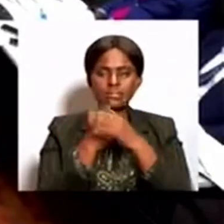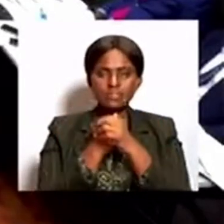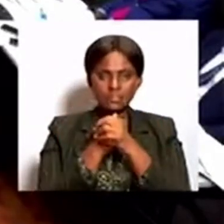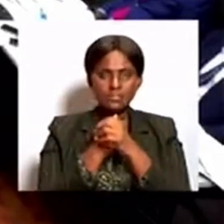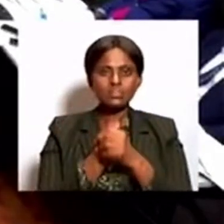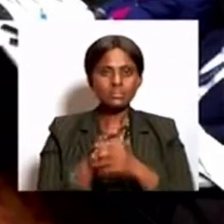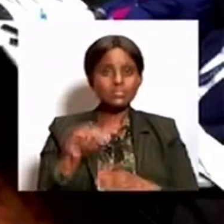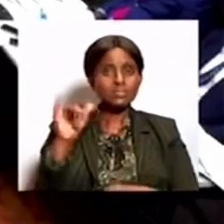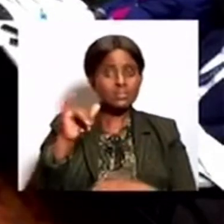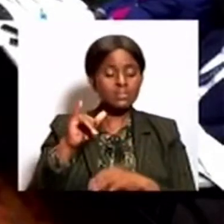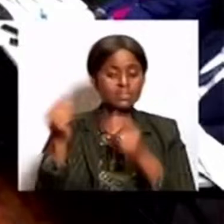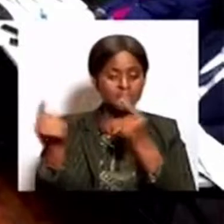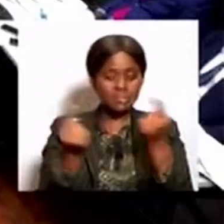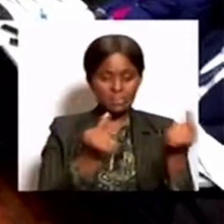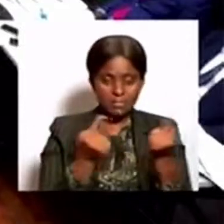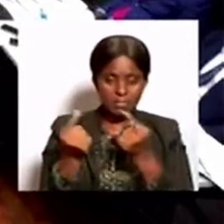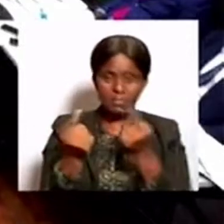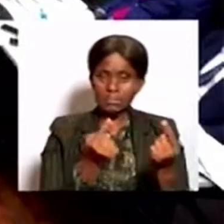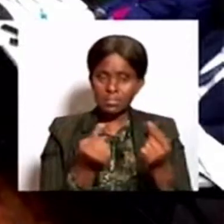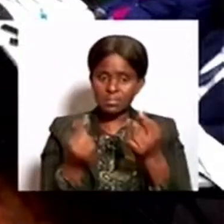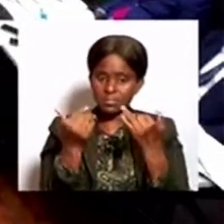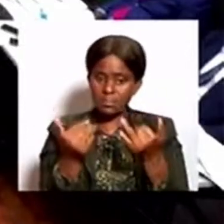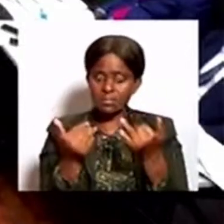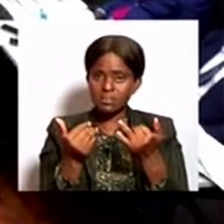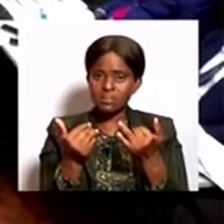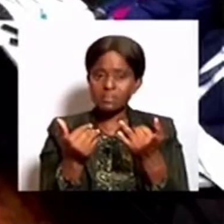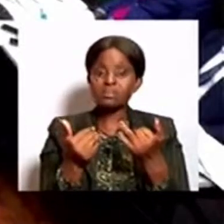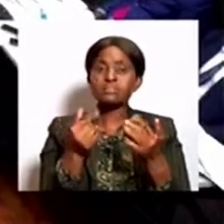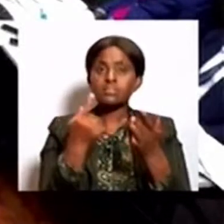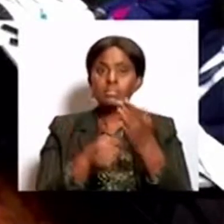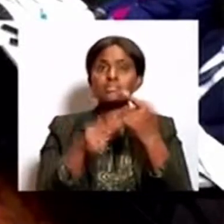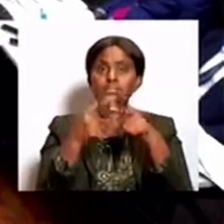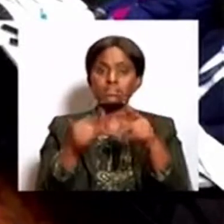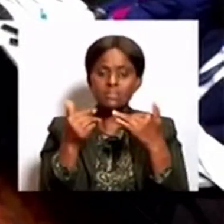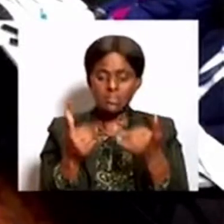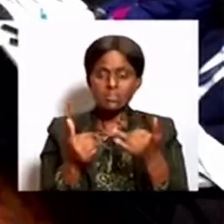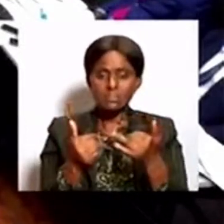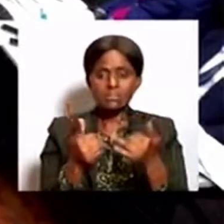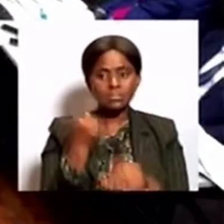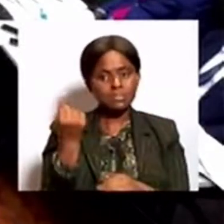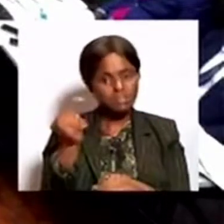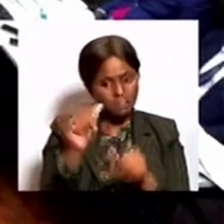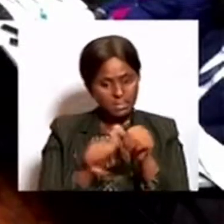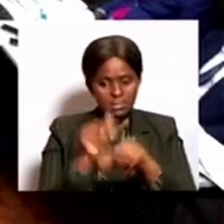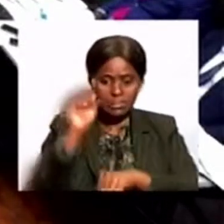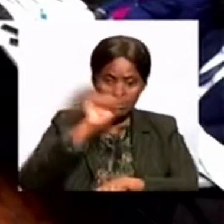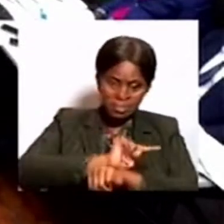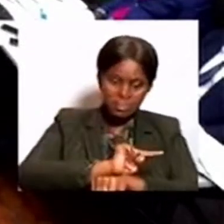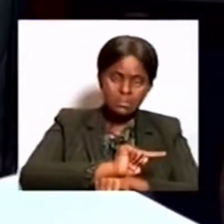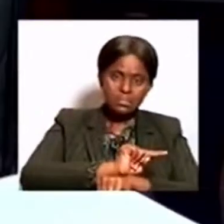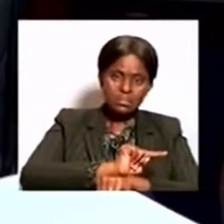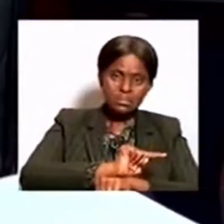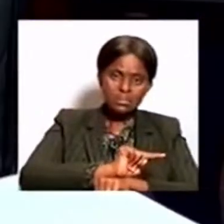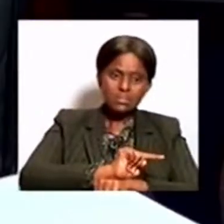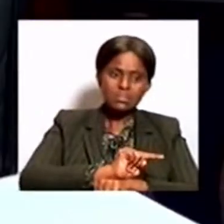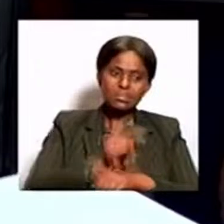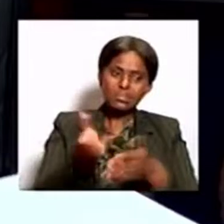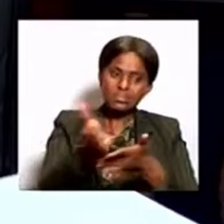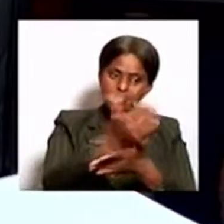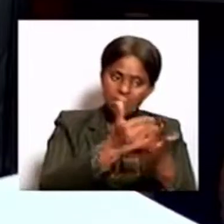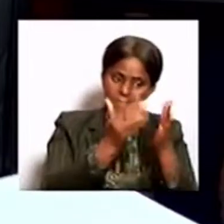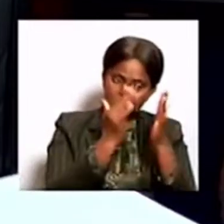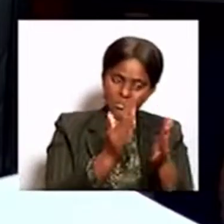The situation currently, that is what prevails. On a daily basis, when the revenue